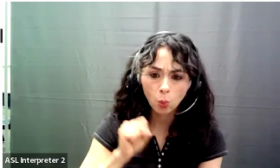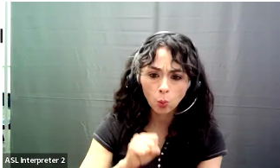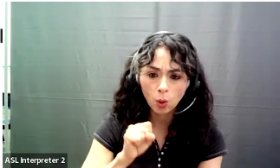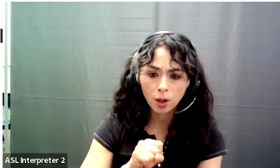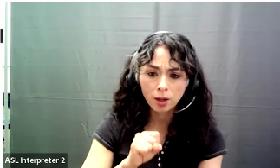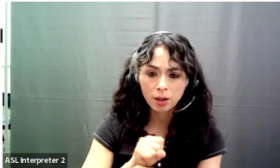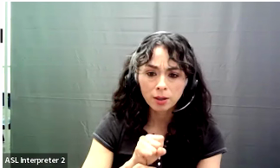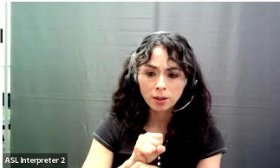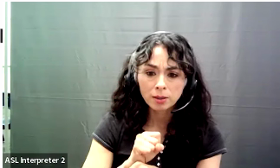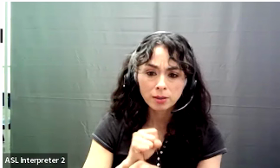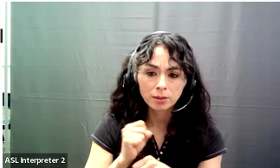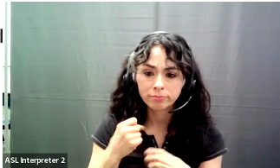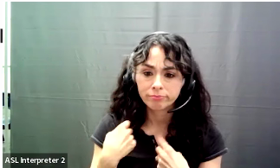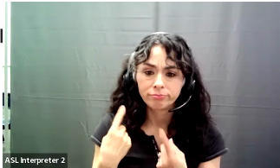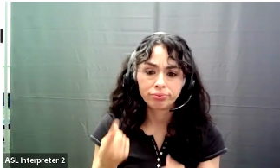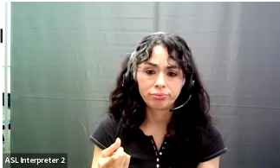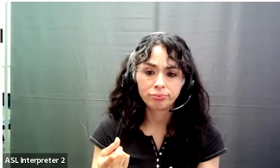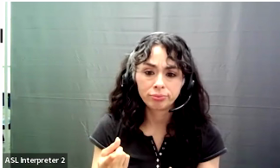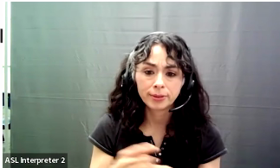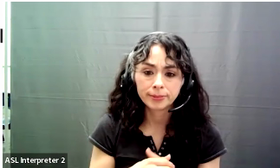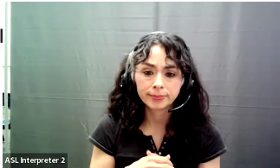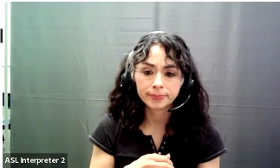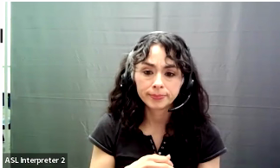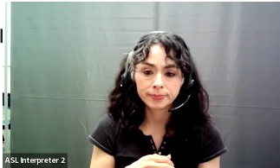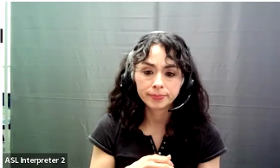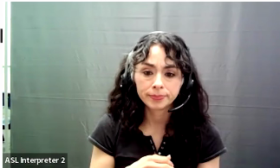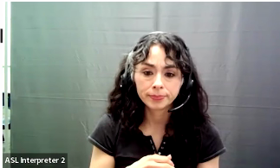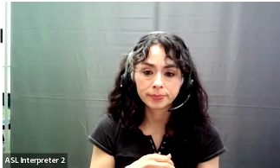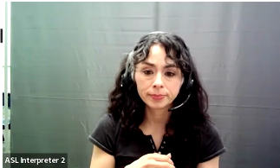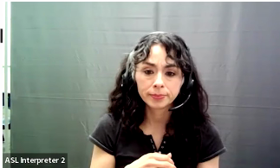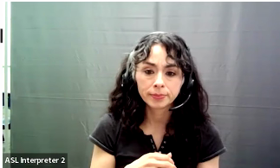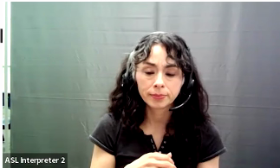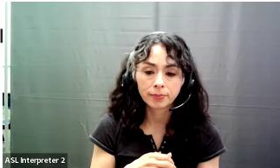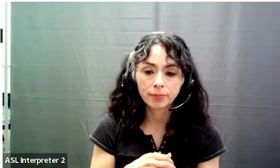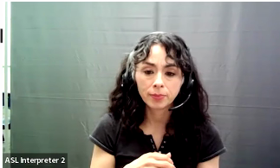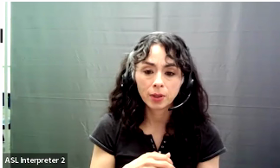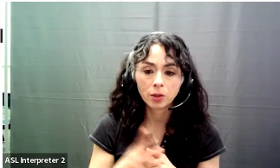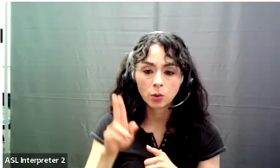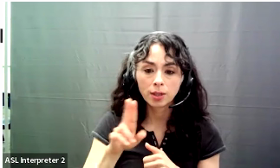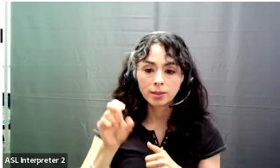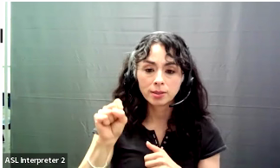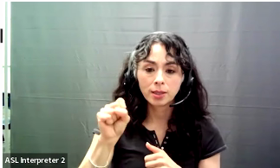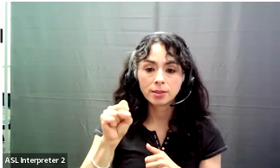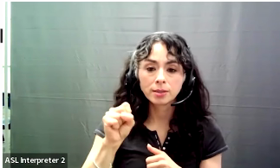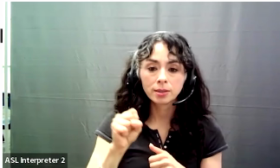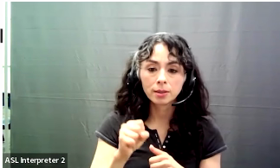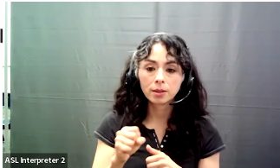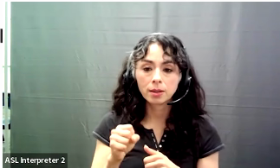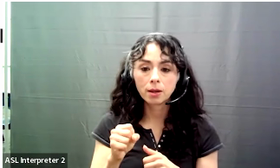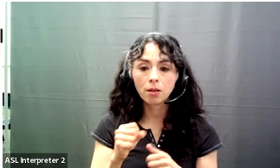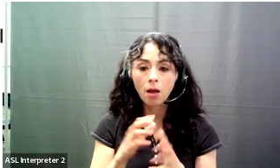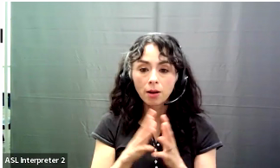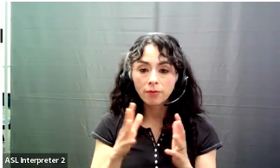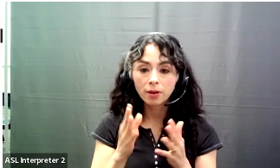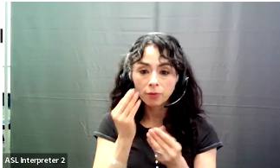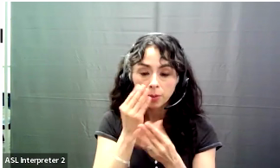has worked in 5, 6, 7 states of the United States, and he has gained a lot of